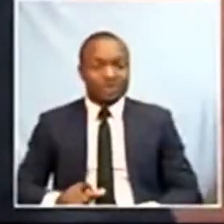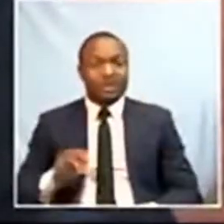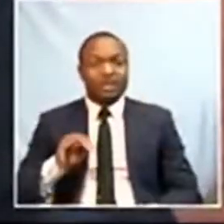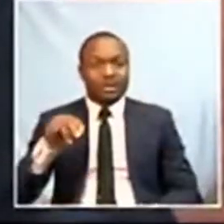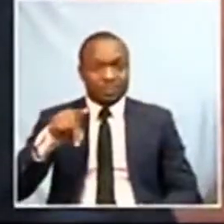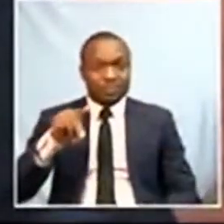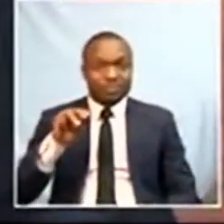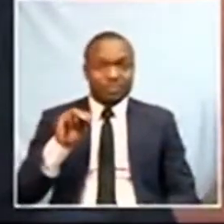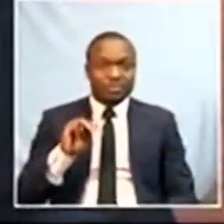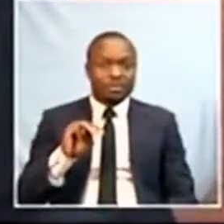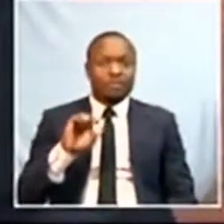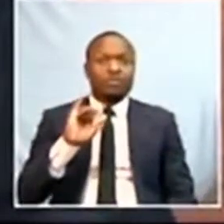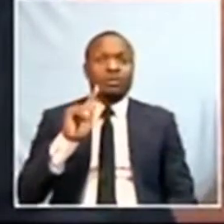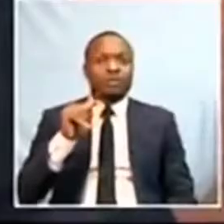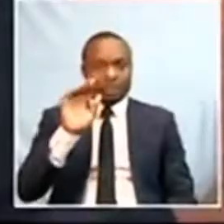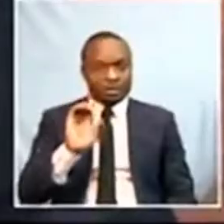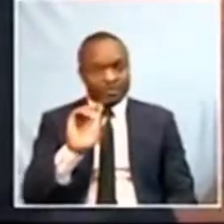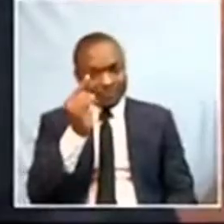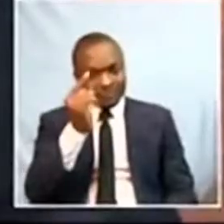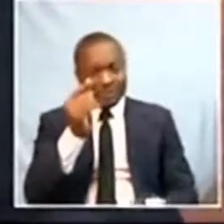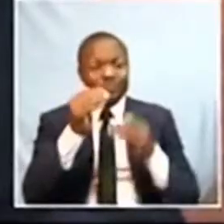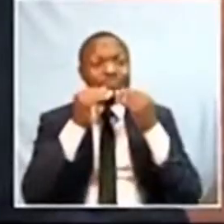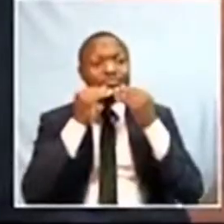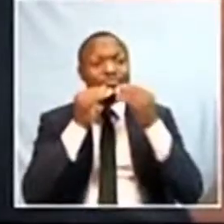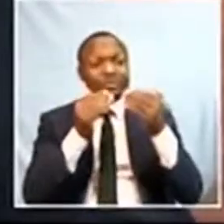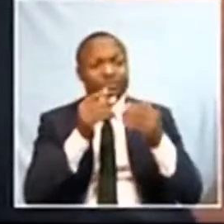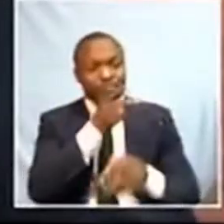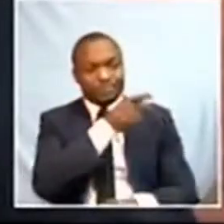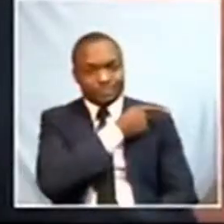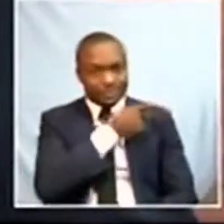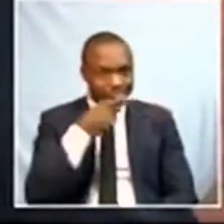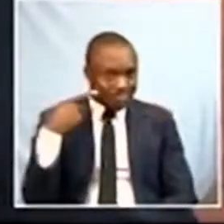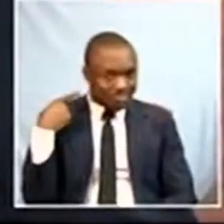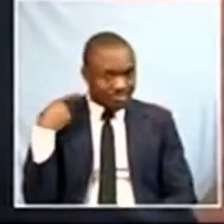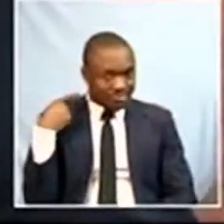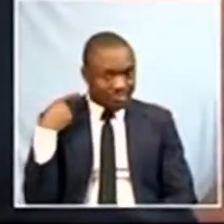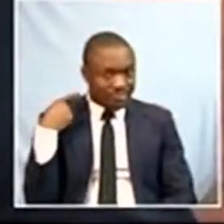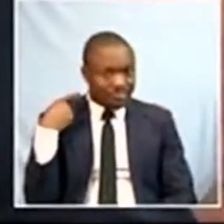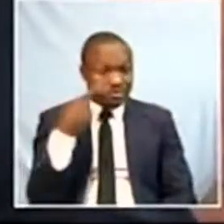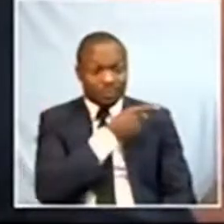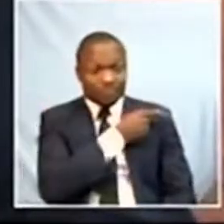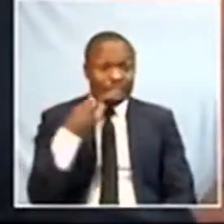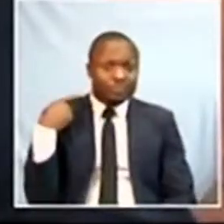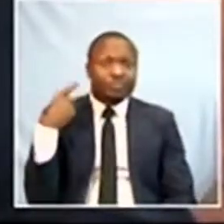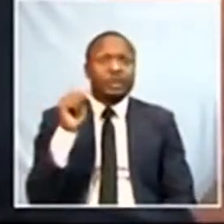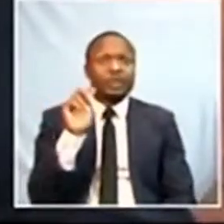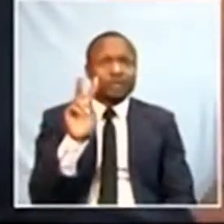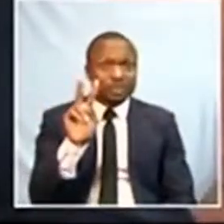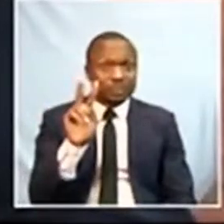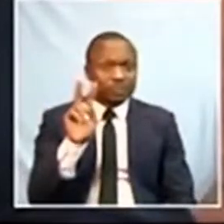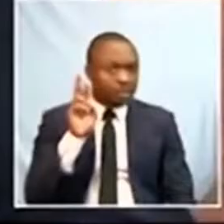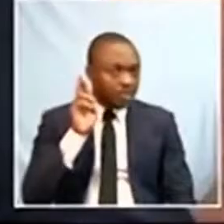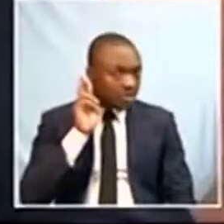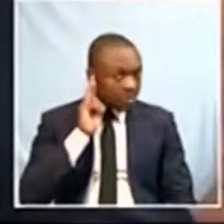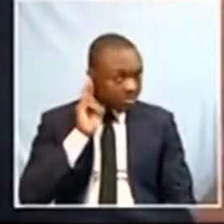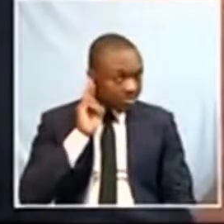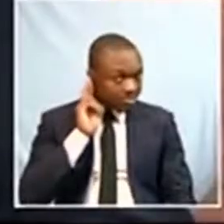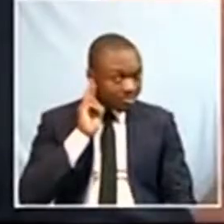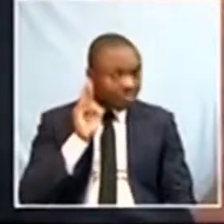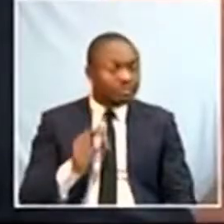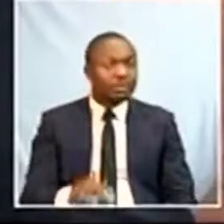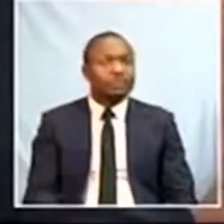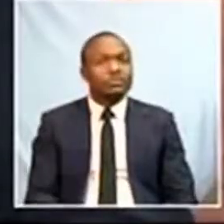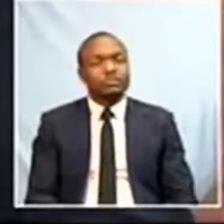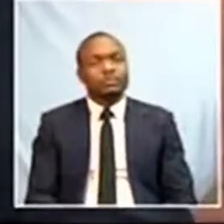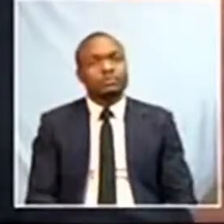Chair, first, we appreciate Parliament for the Parliament TV and radio.